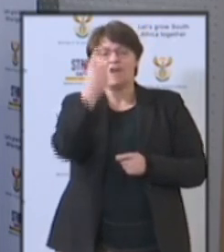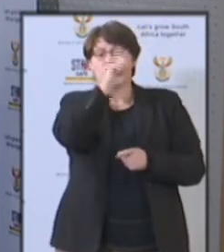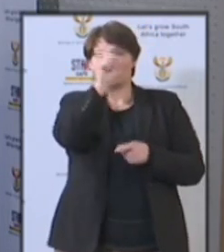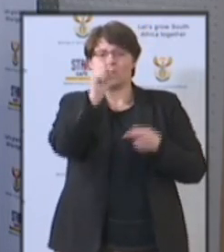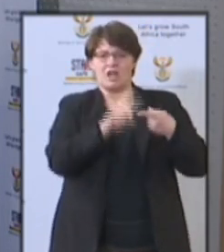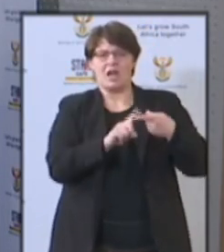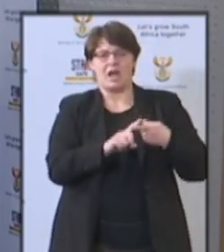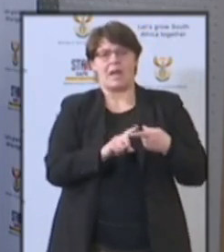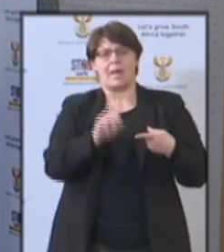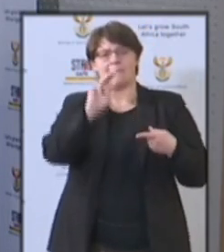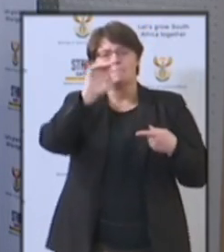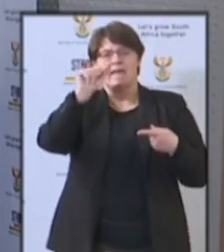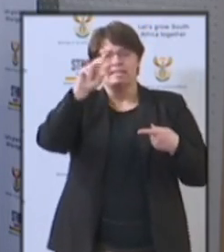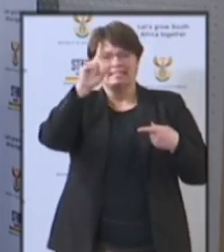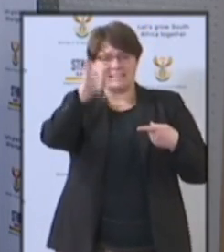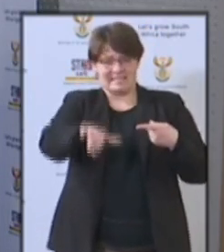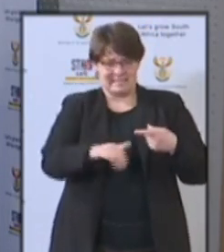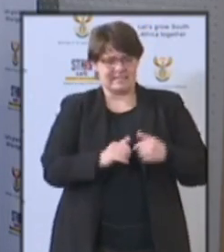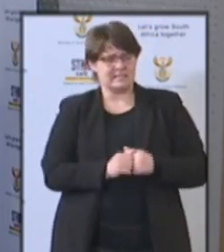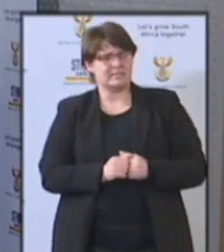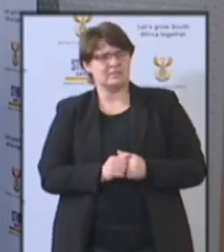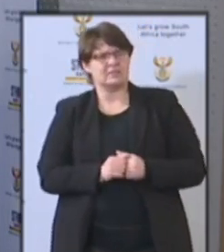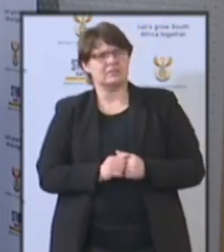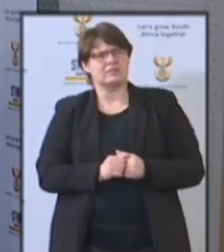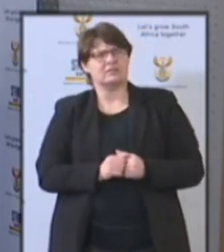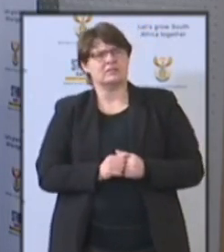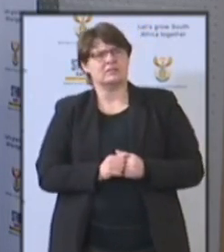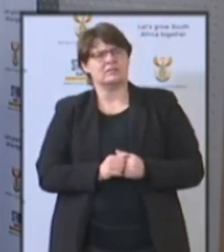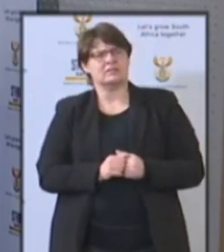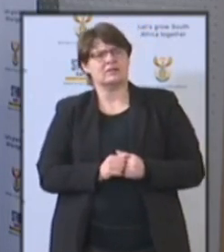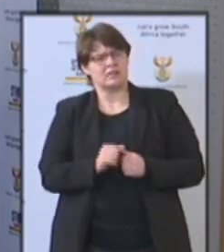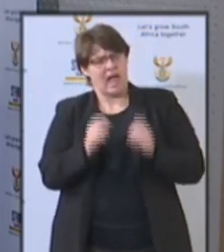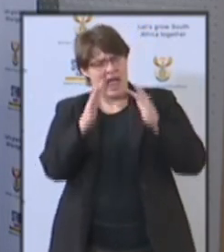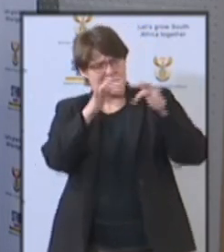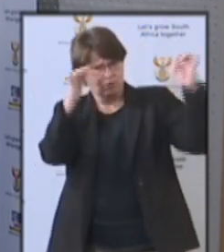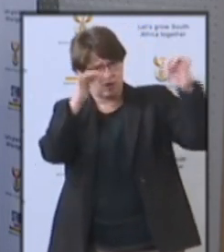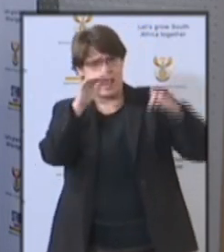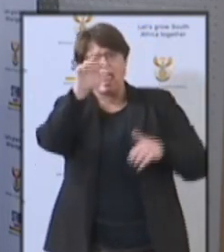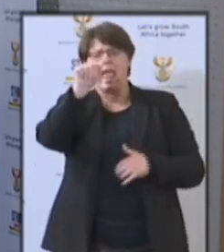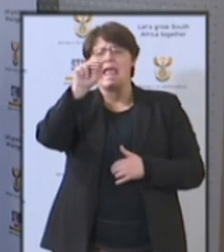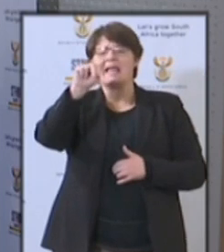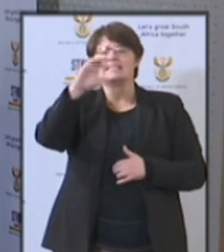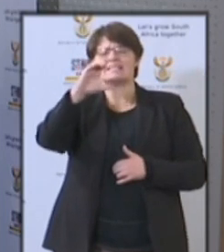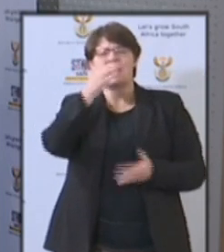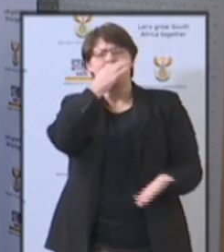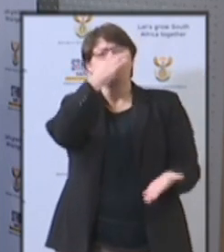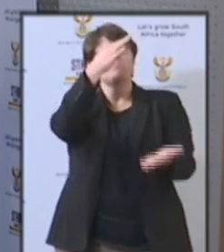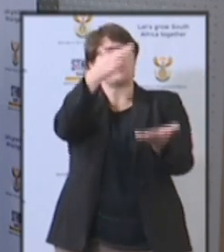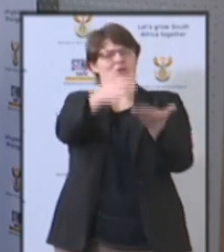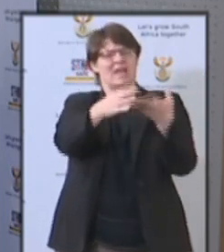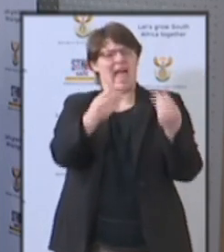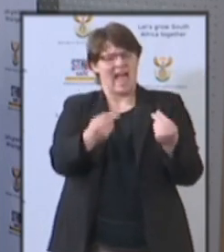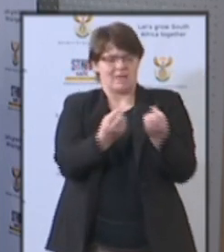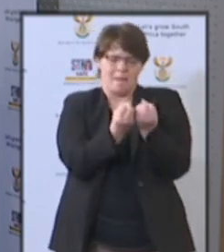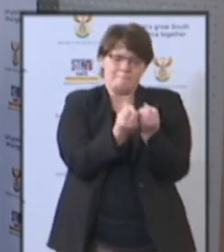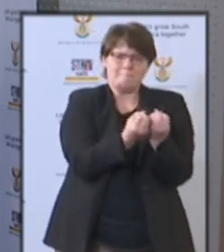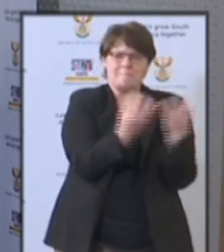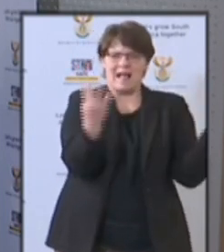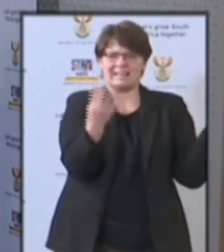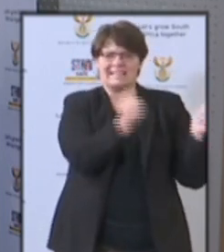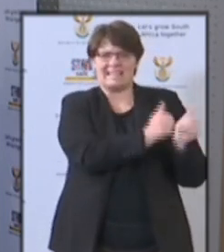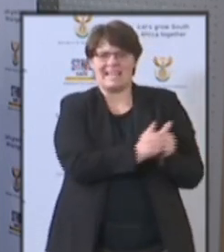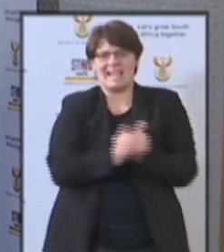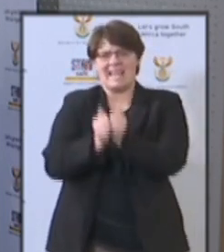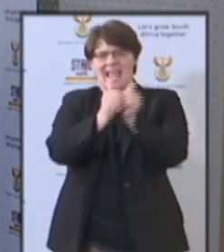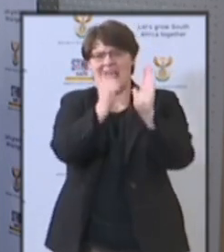from Mendiwina. He is asking, did the Cabinet discuss the ANC's proposal for a multi-agency unit